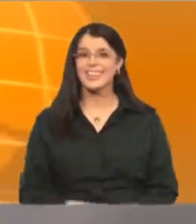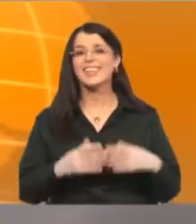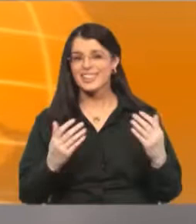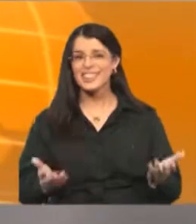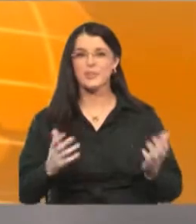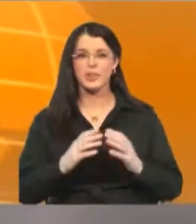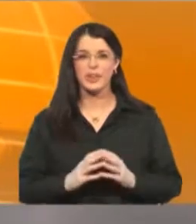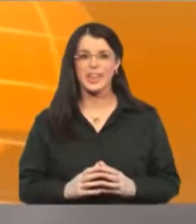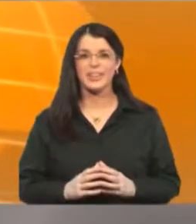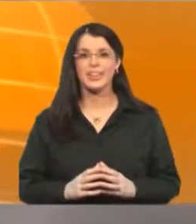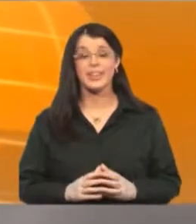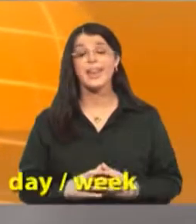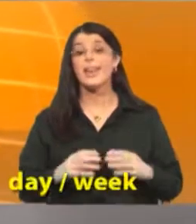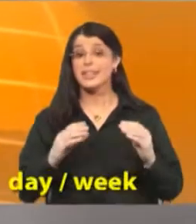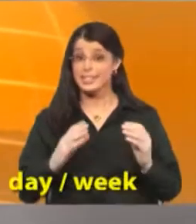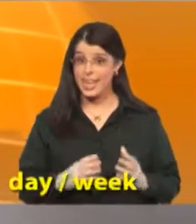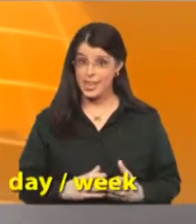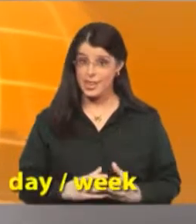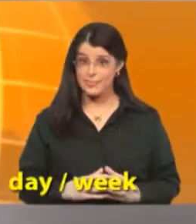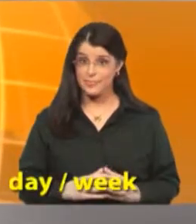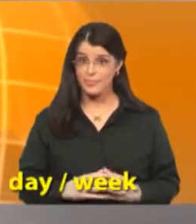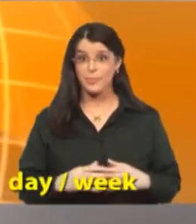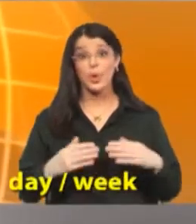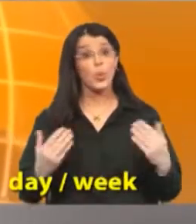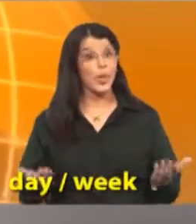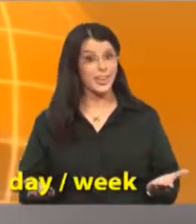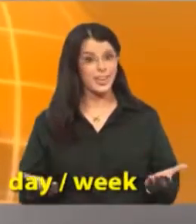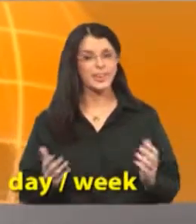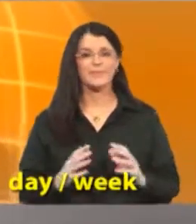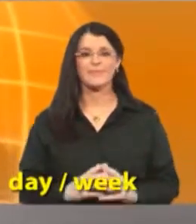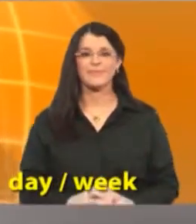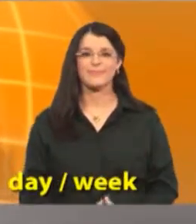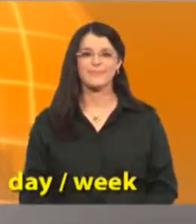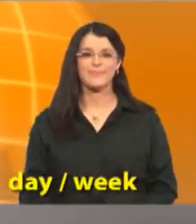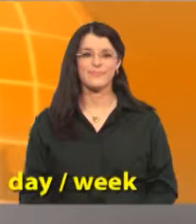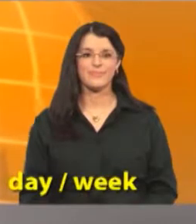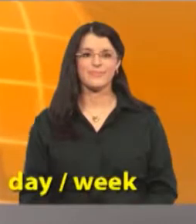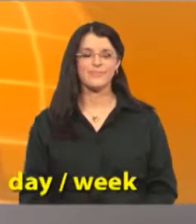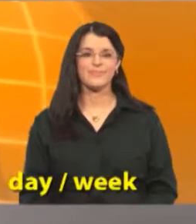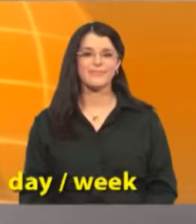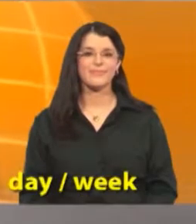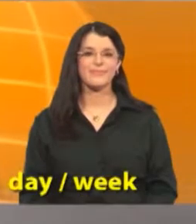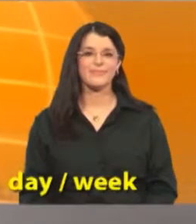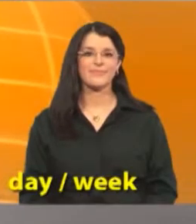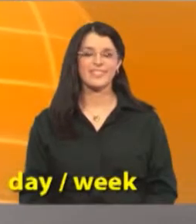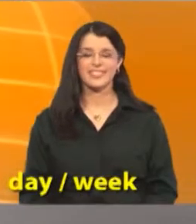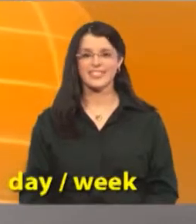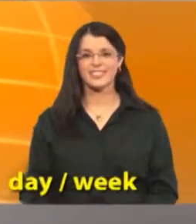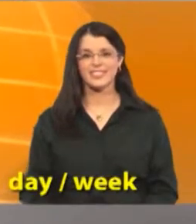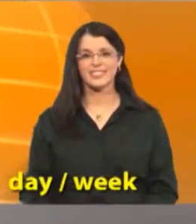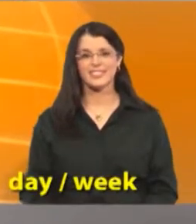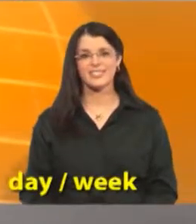Finally, let's review again. Day, week. Jour, semaine.